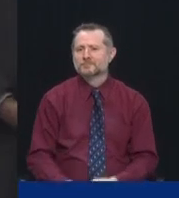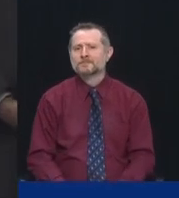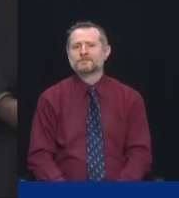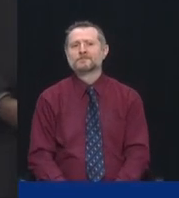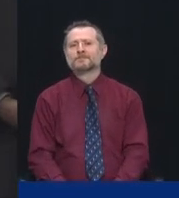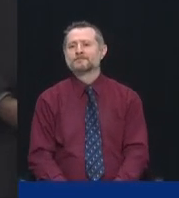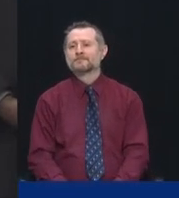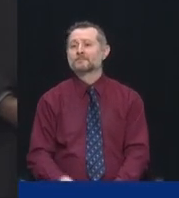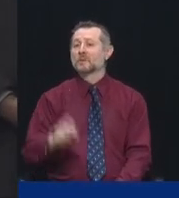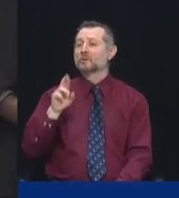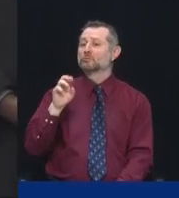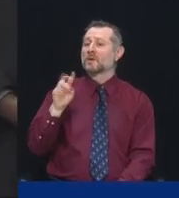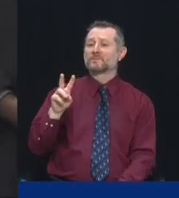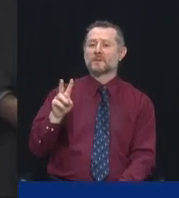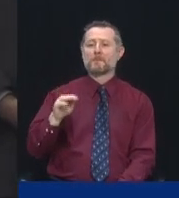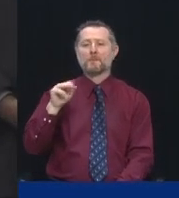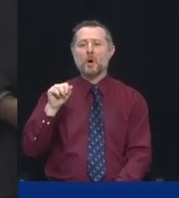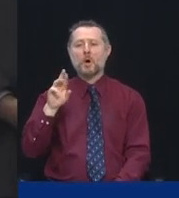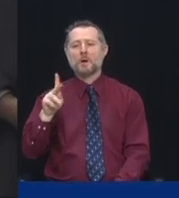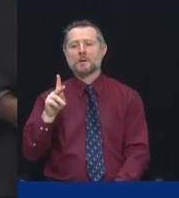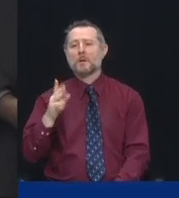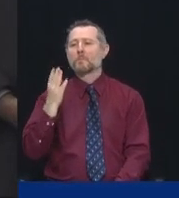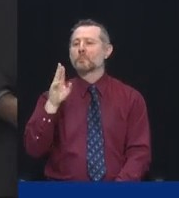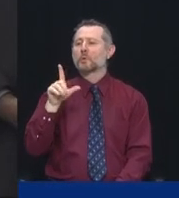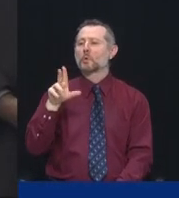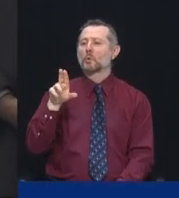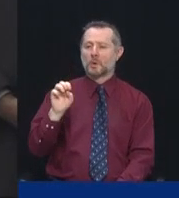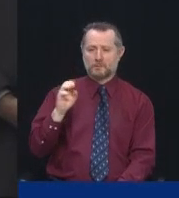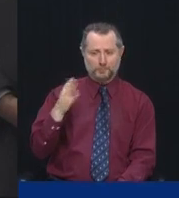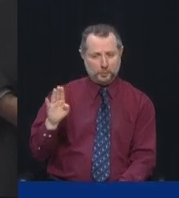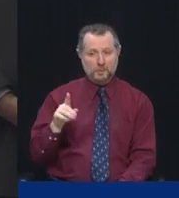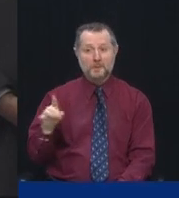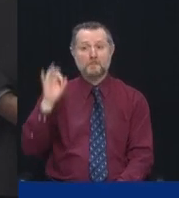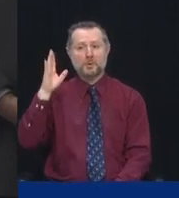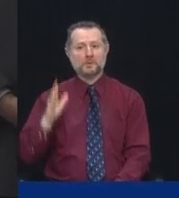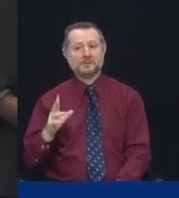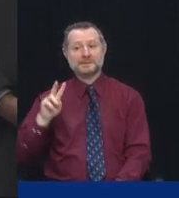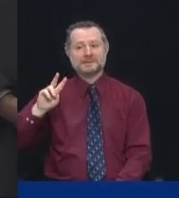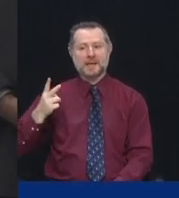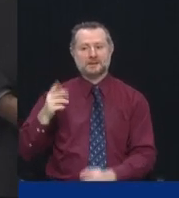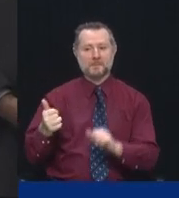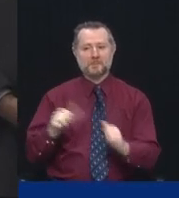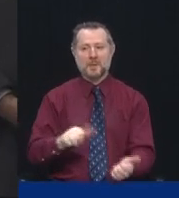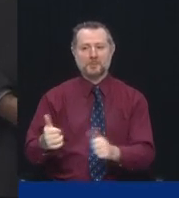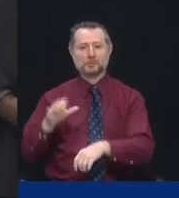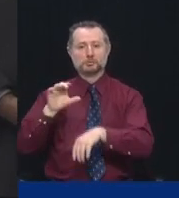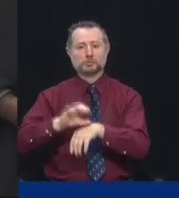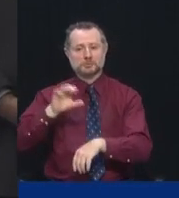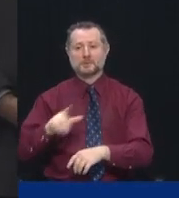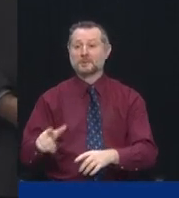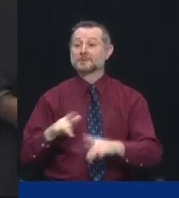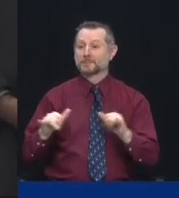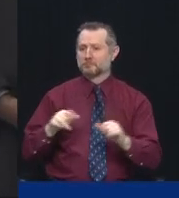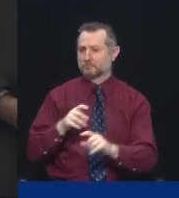Reverend Mark Blue, who is the pastor of the Second Baptist Church. He's also the president of the